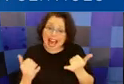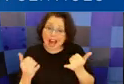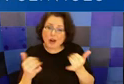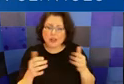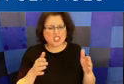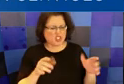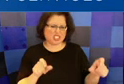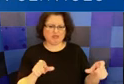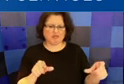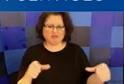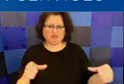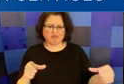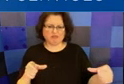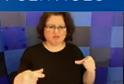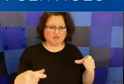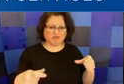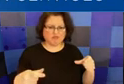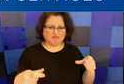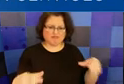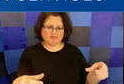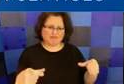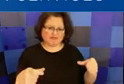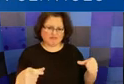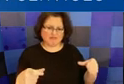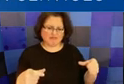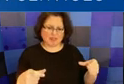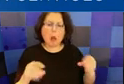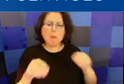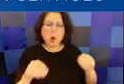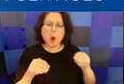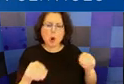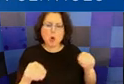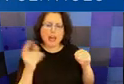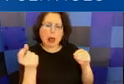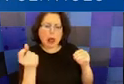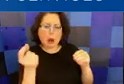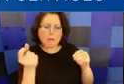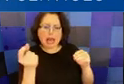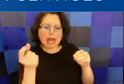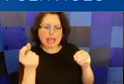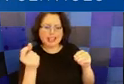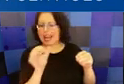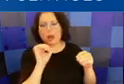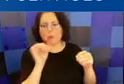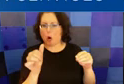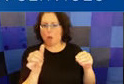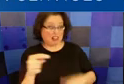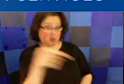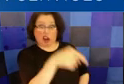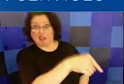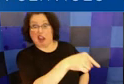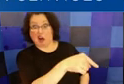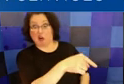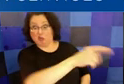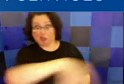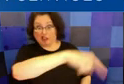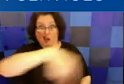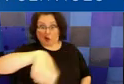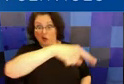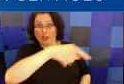realign it so it serves a little bit better, but it won't, I believe, be like directly to that bus stop.